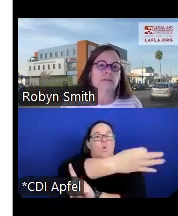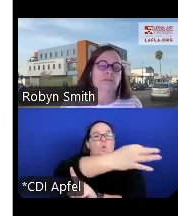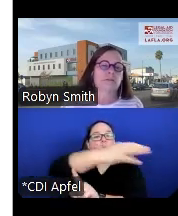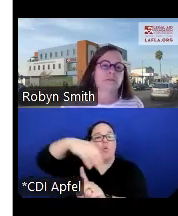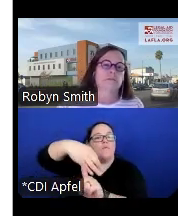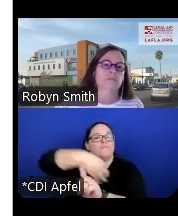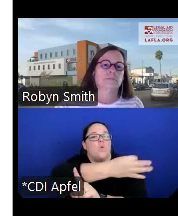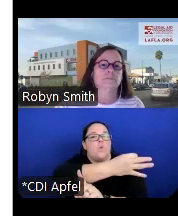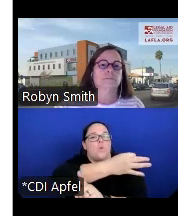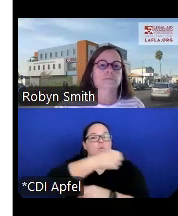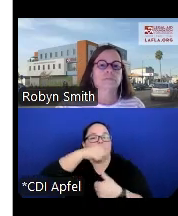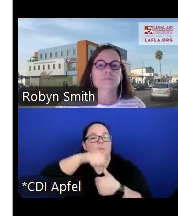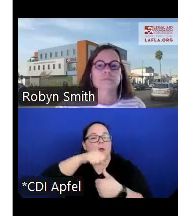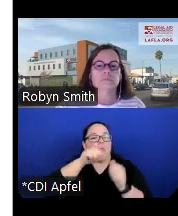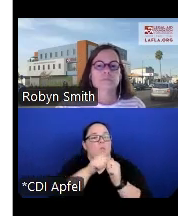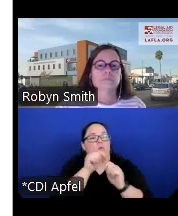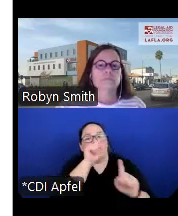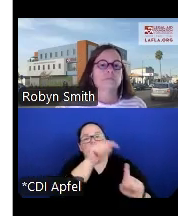Service.